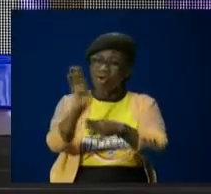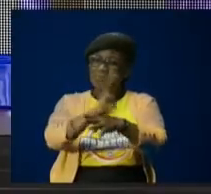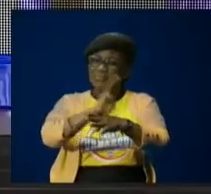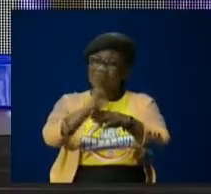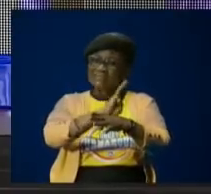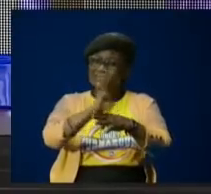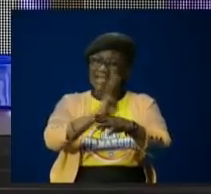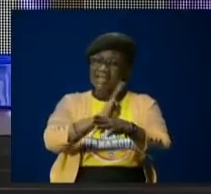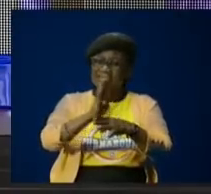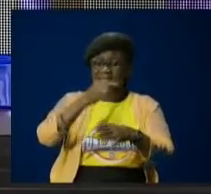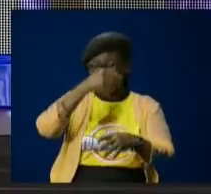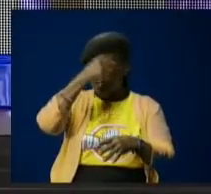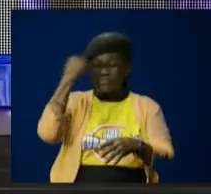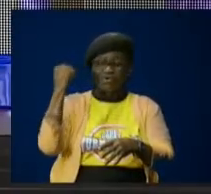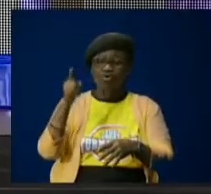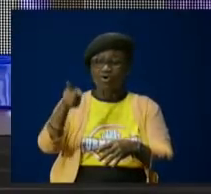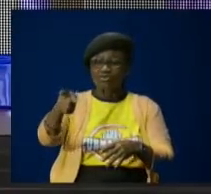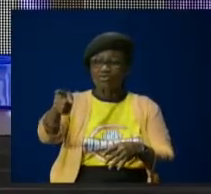because you are blessed,